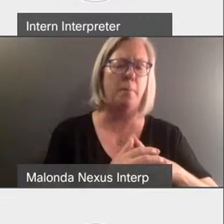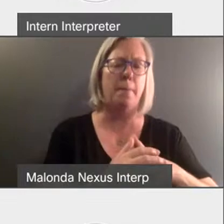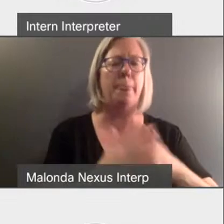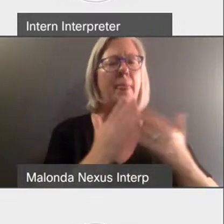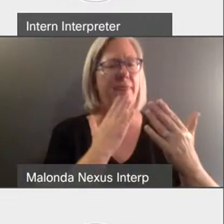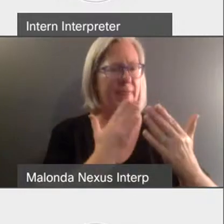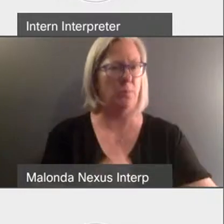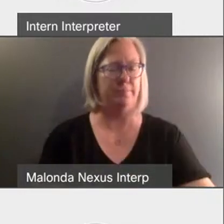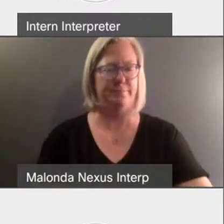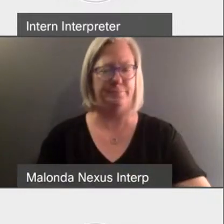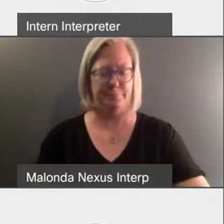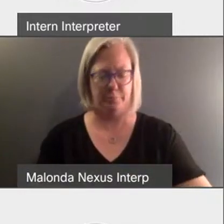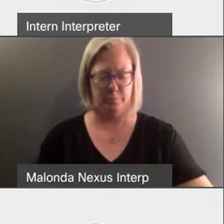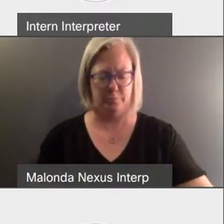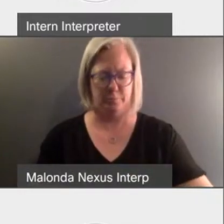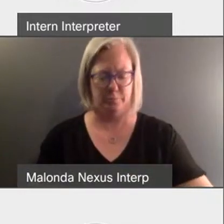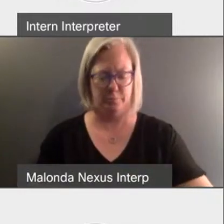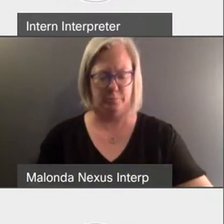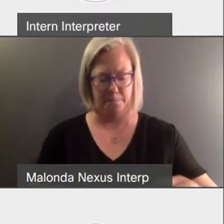you very much.